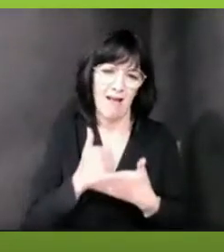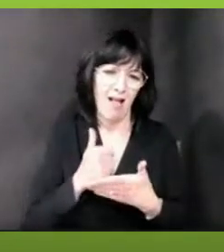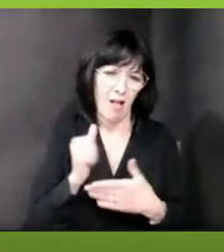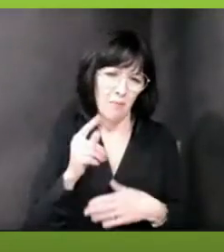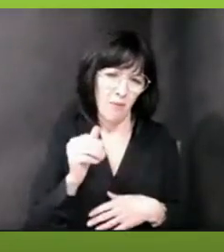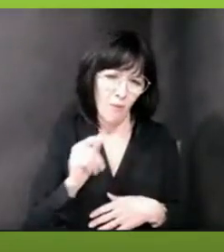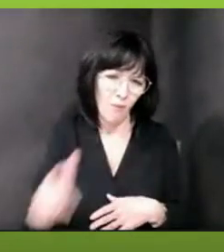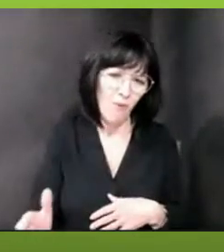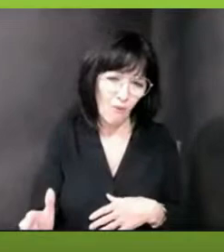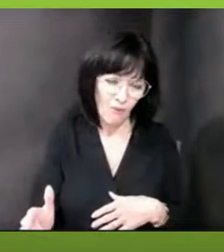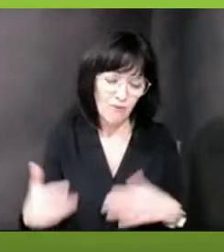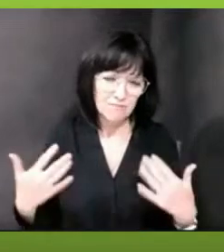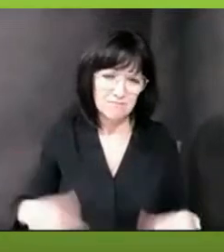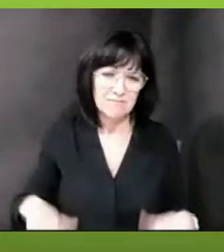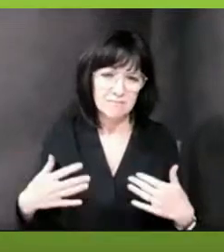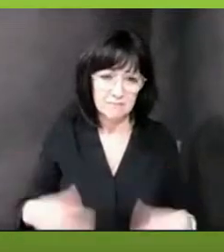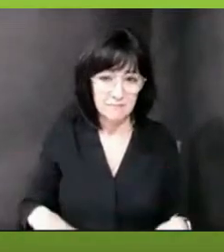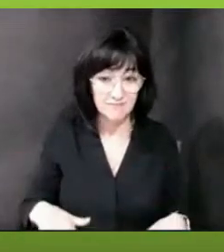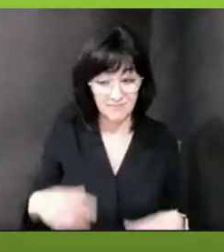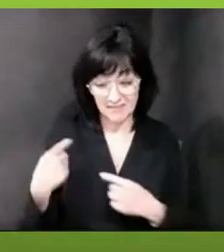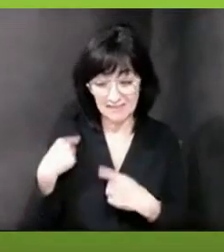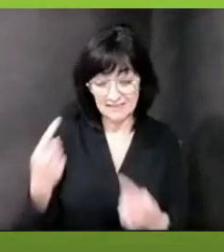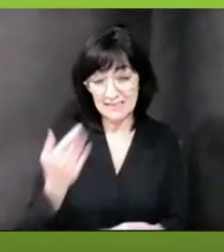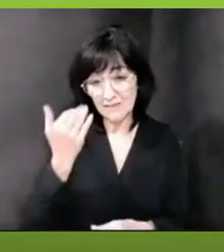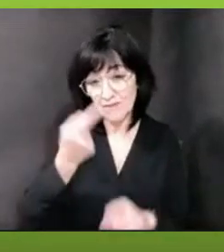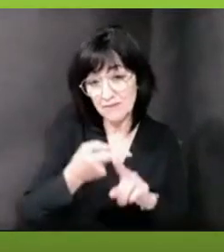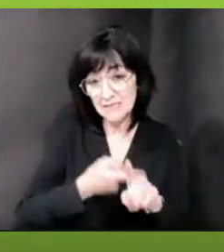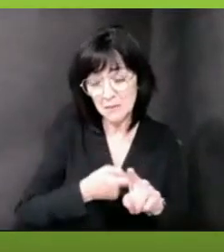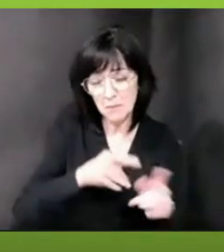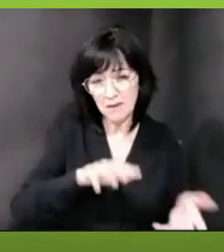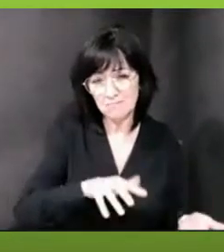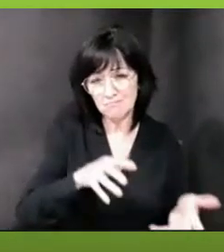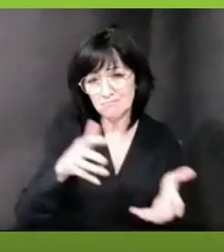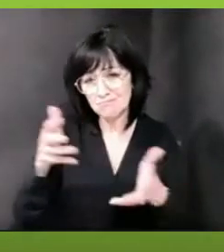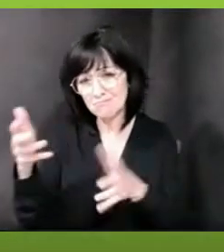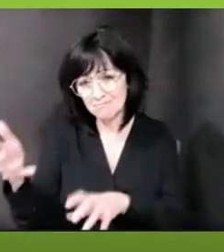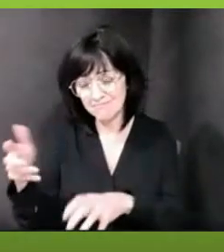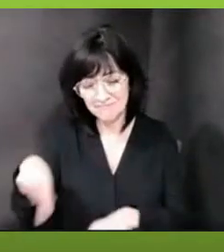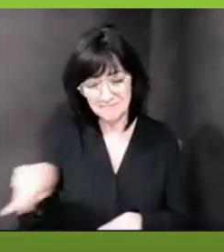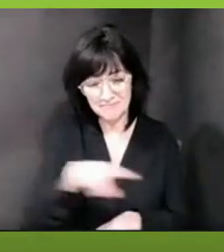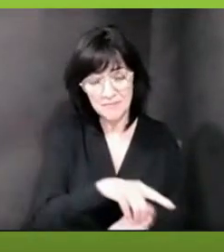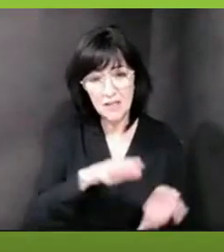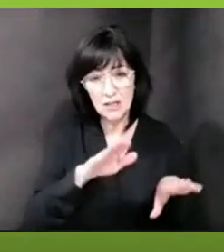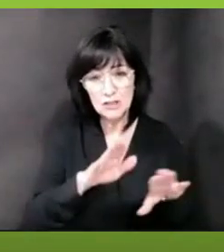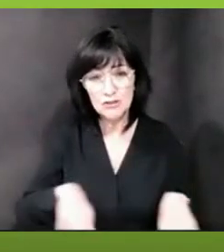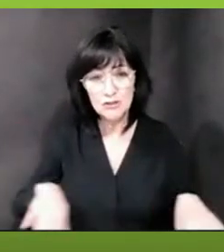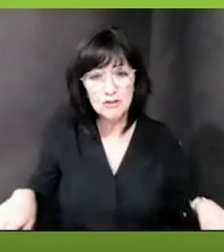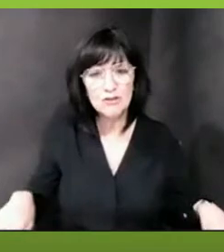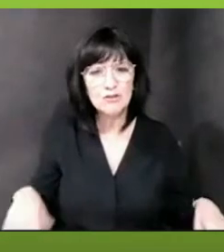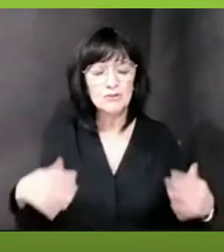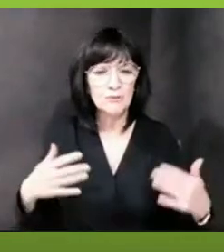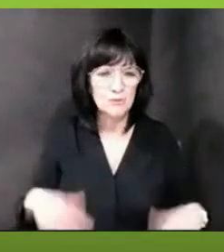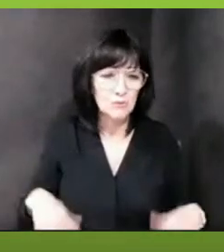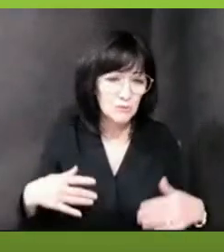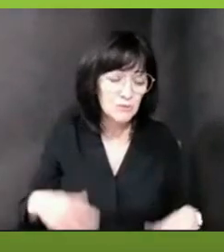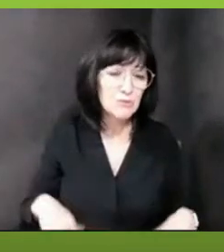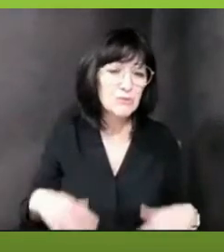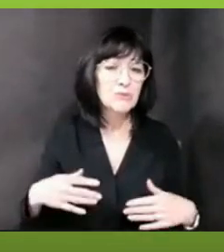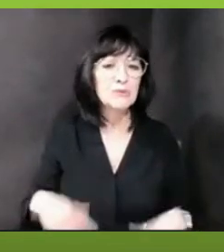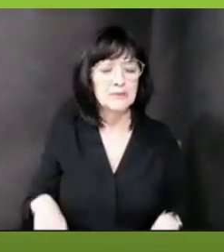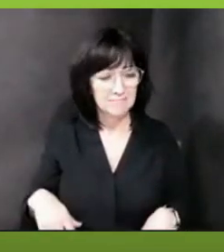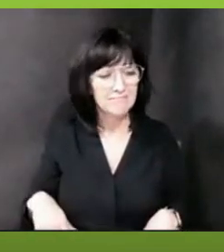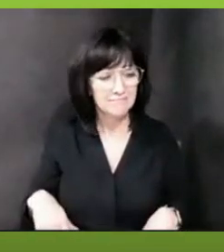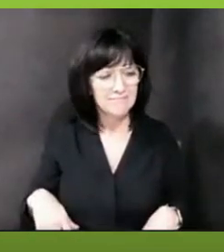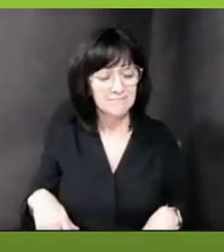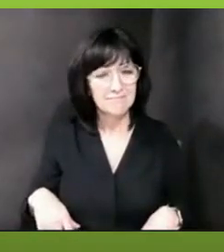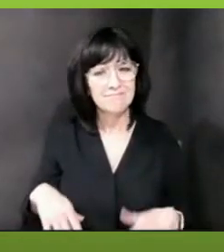kind of disruption over the past 15 months. They have carried a particular burden to help keep their families and neighbors safe. When